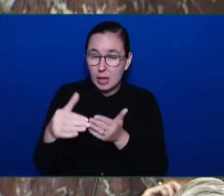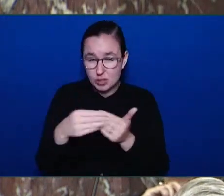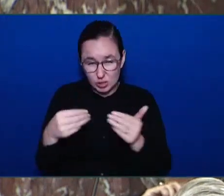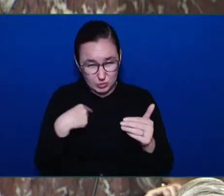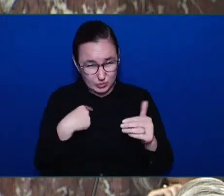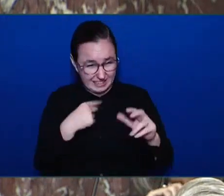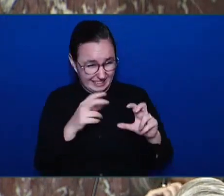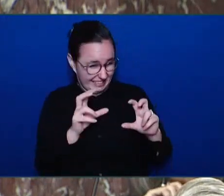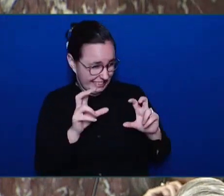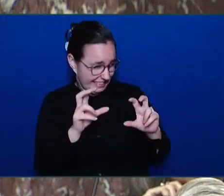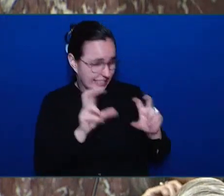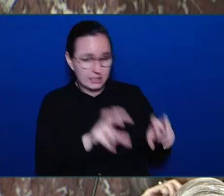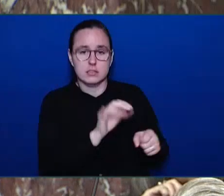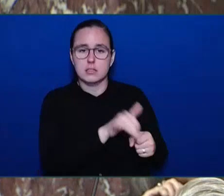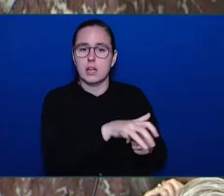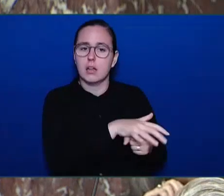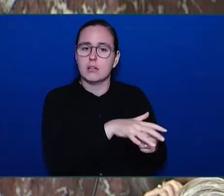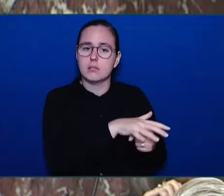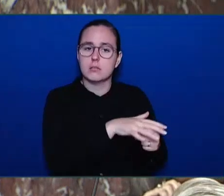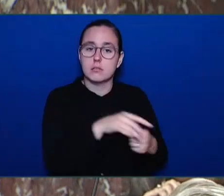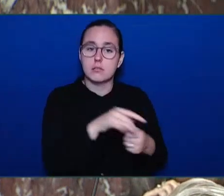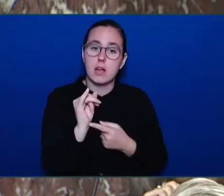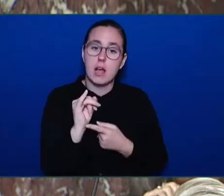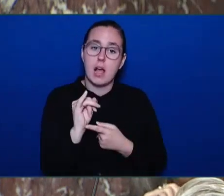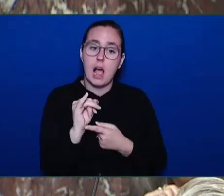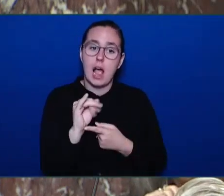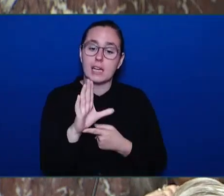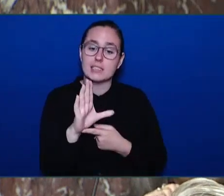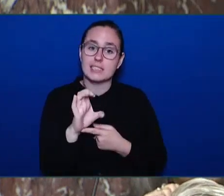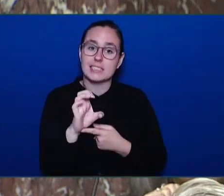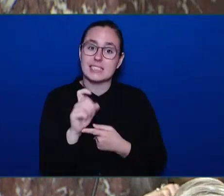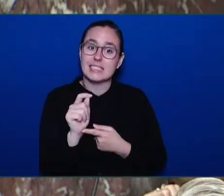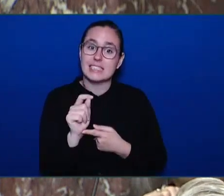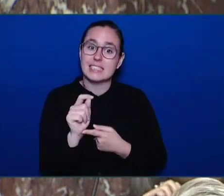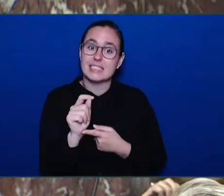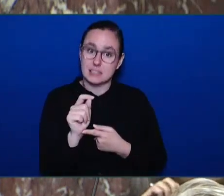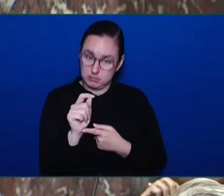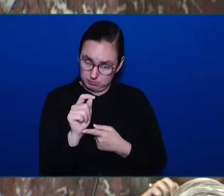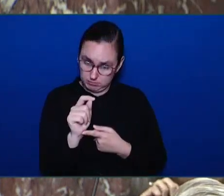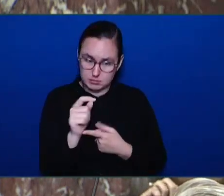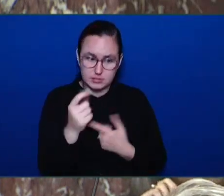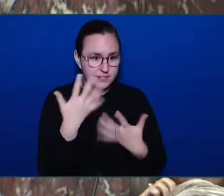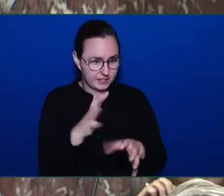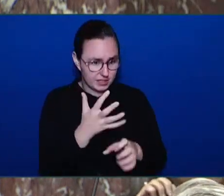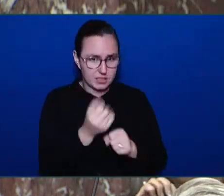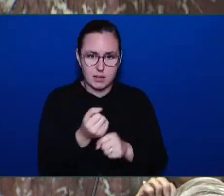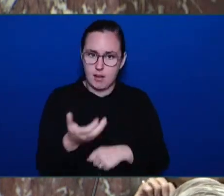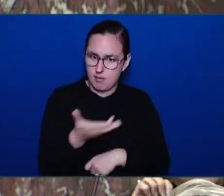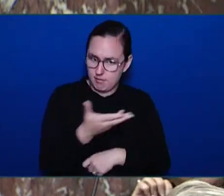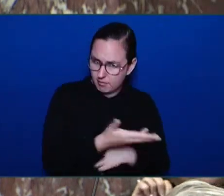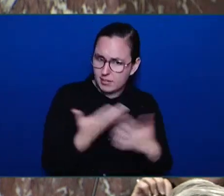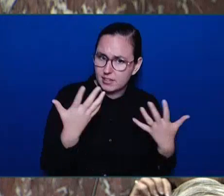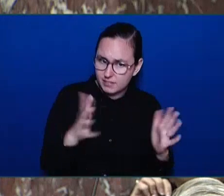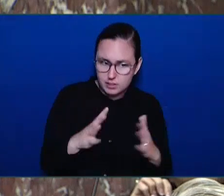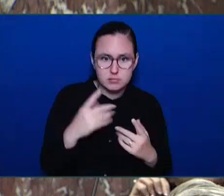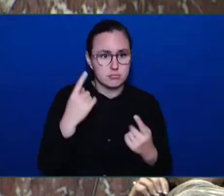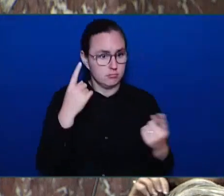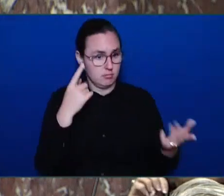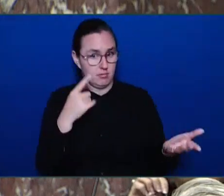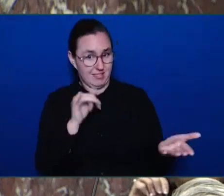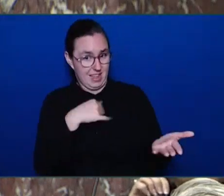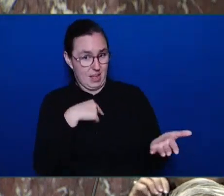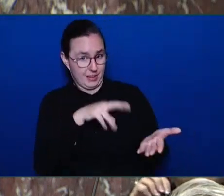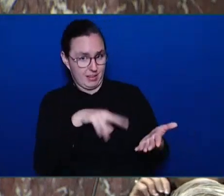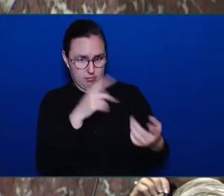and we're considering it. Since its inception, ICET has operated on a spend-down model, and we understand the timeline that the board